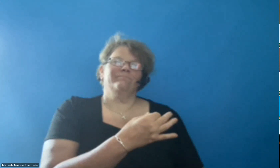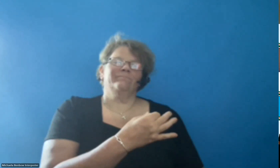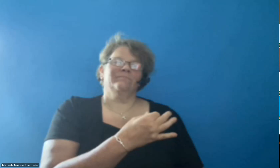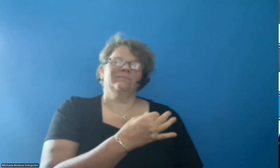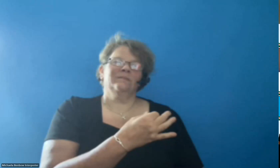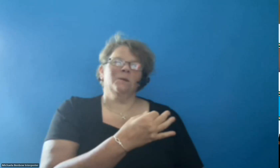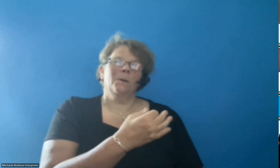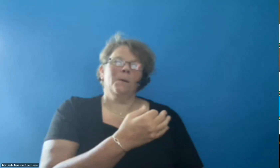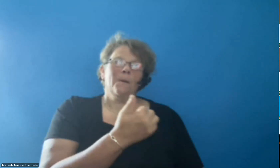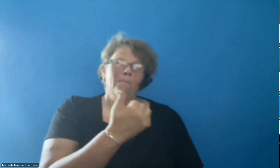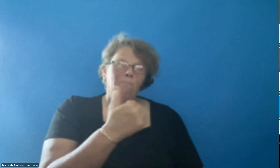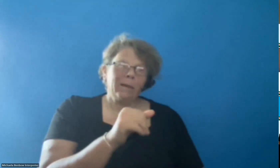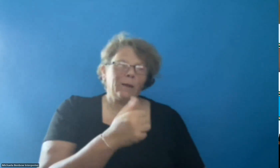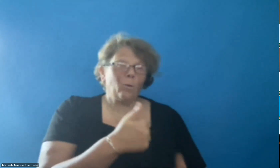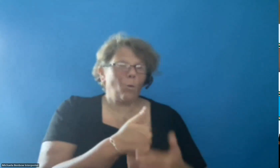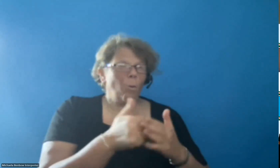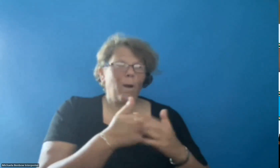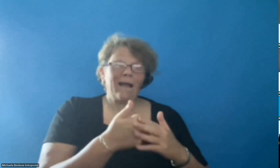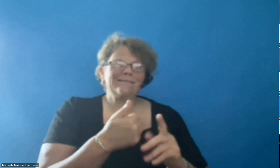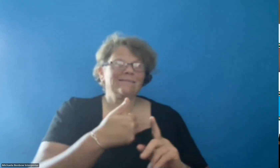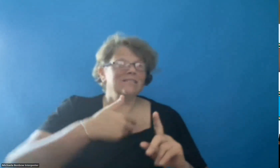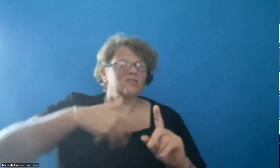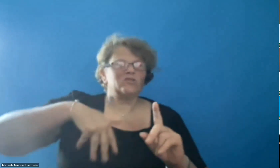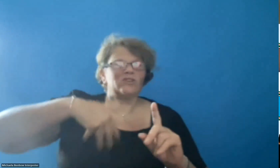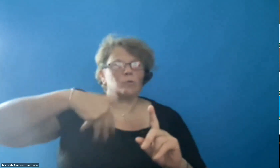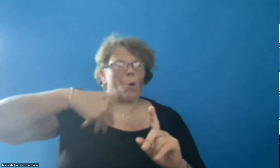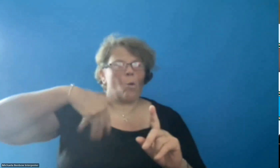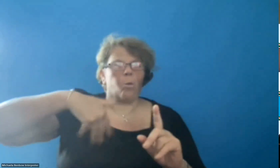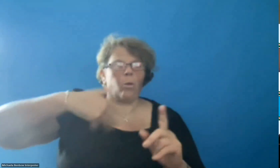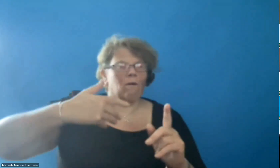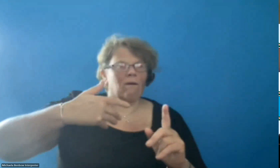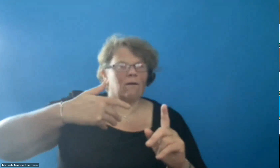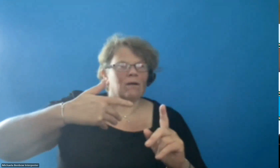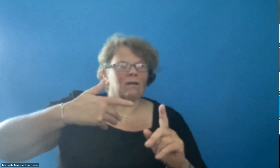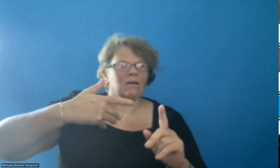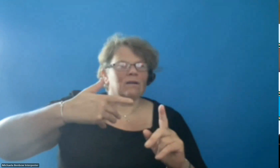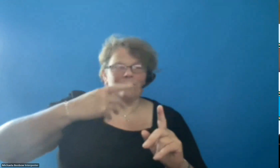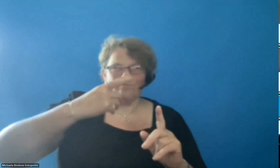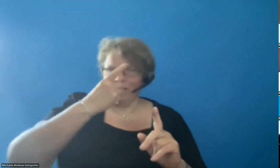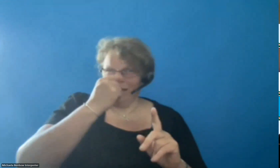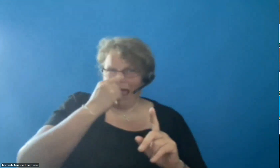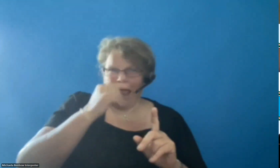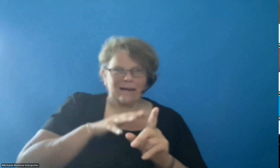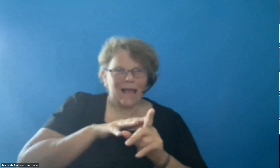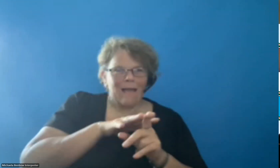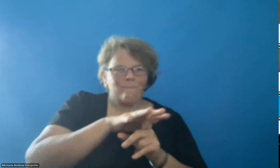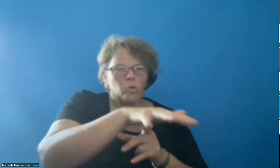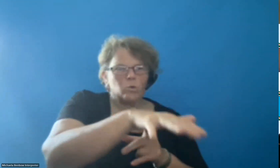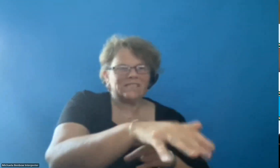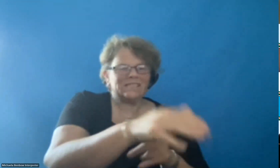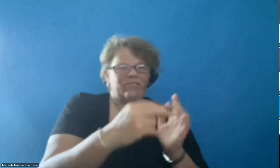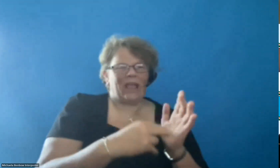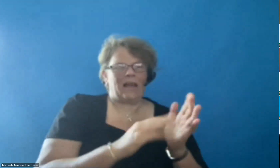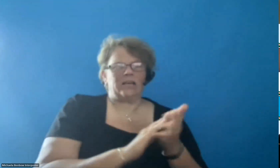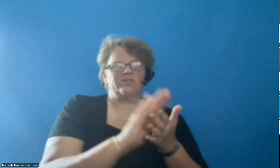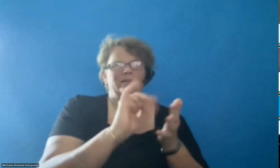has been in the shadows, I think, in terms of its role in terms of how it can influence, how it should be